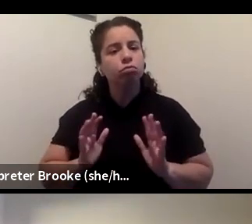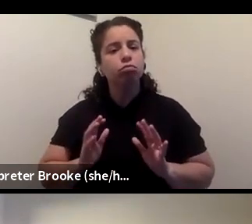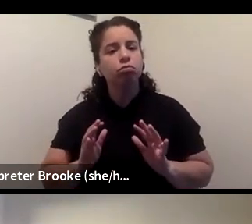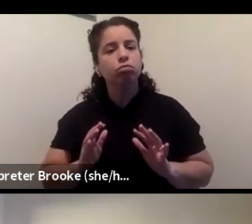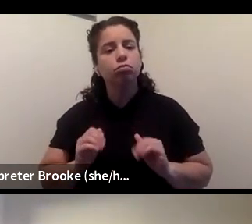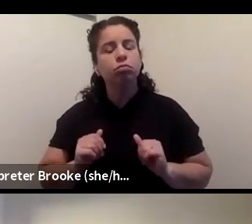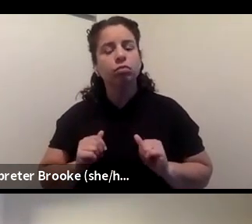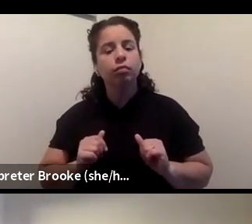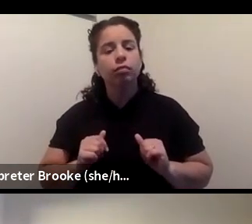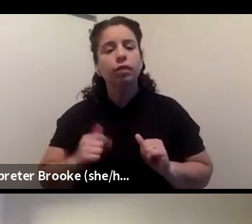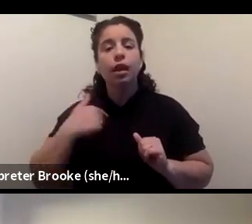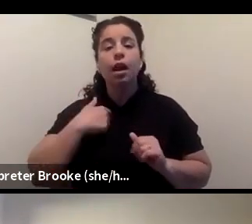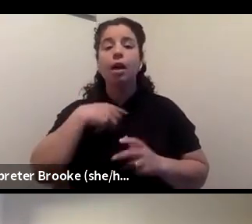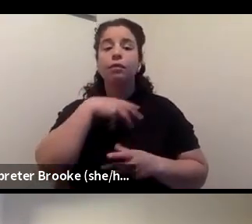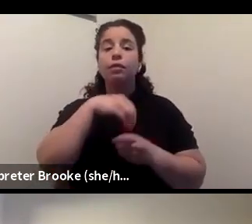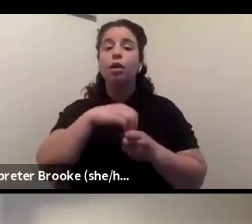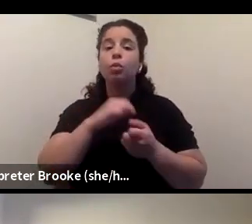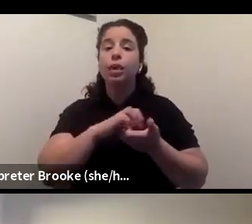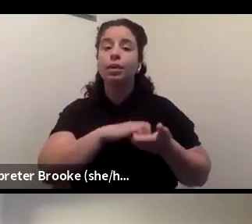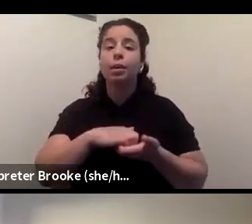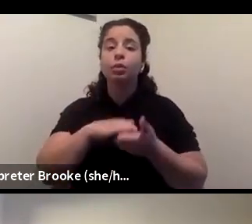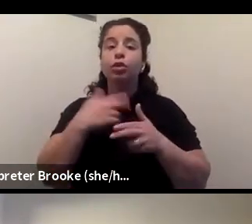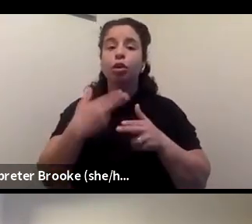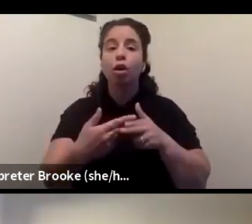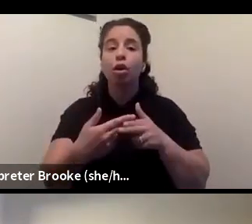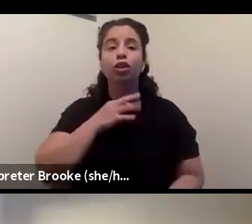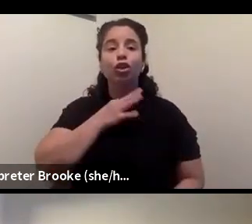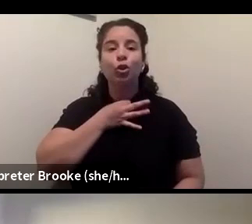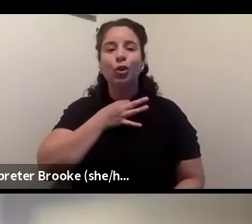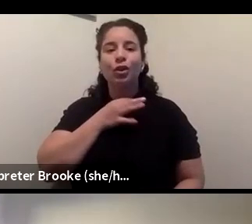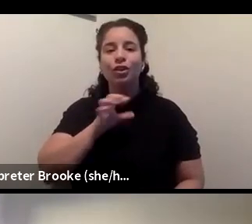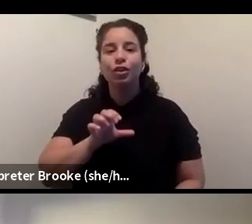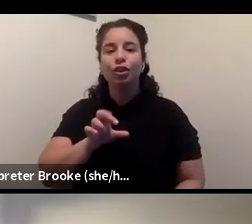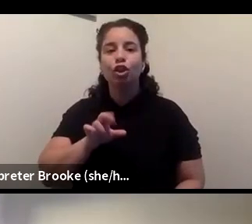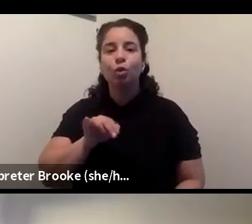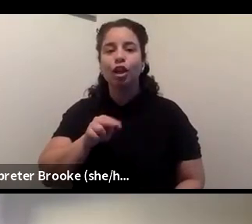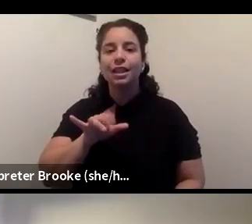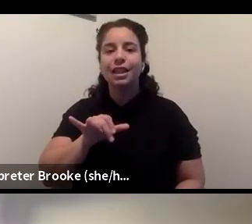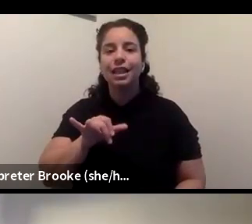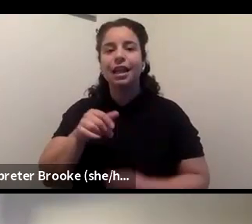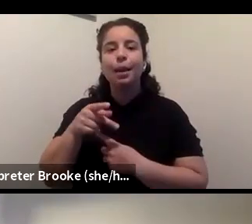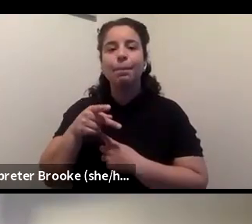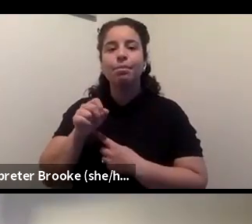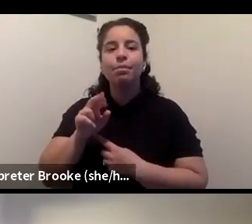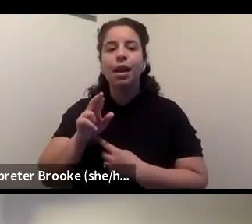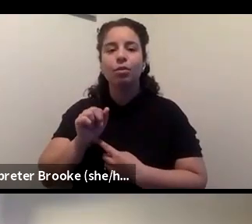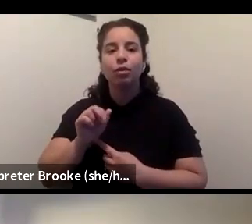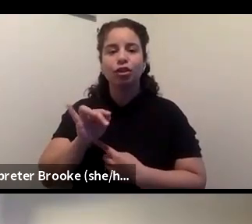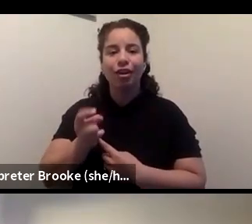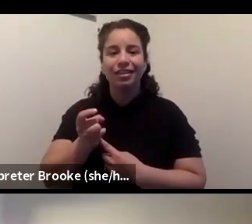I'm a part of a collaboration called the Curiosity Paradox with my partner Jonathan, and